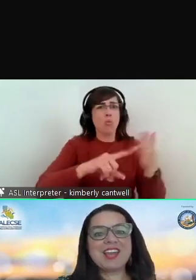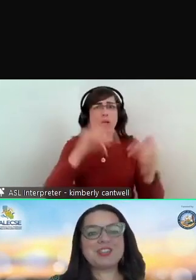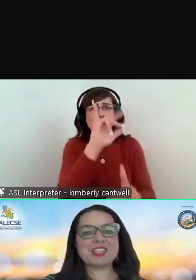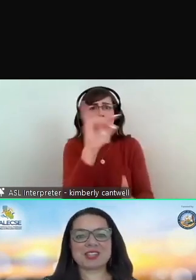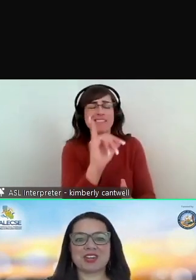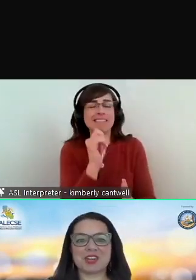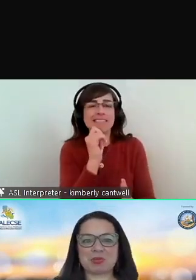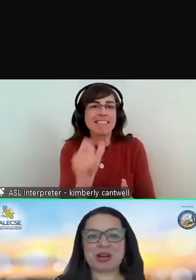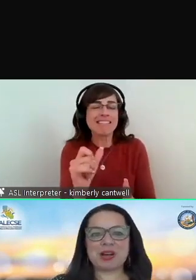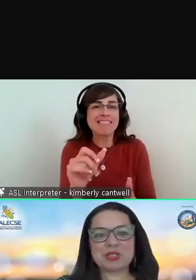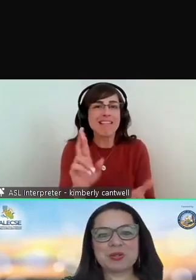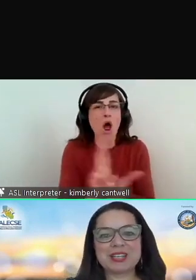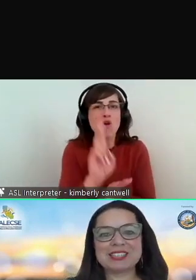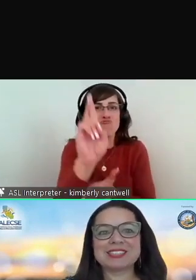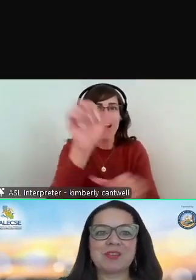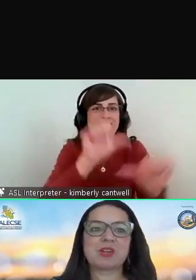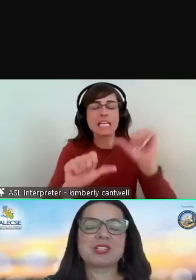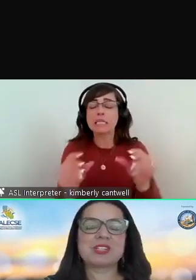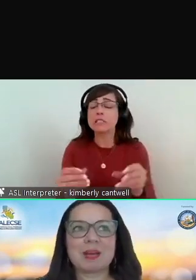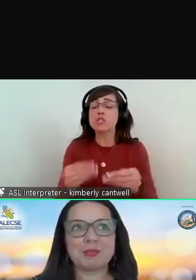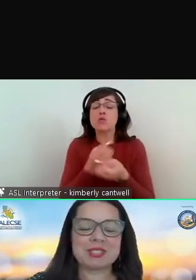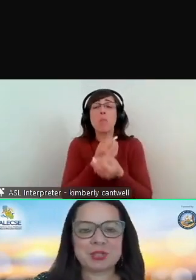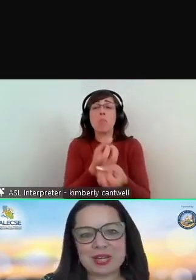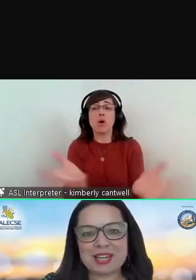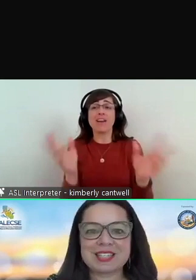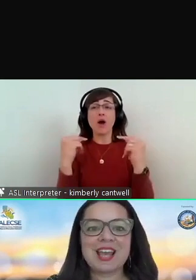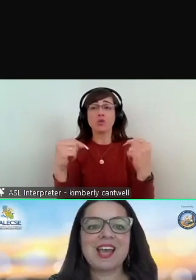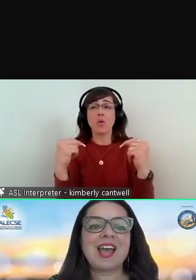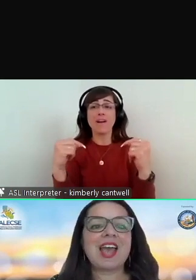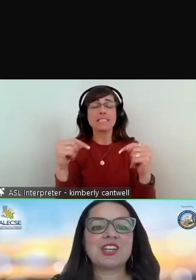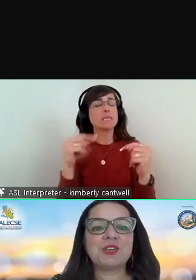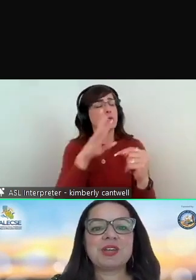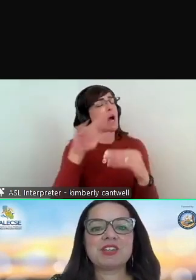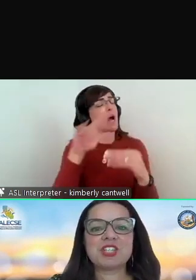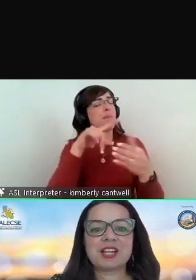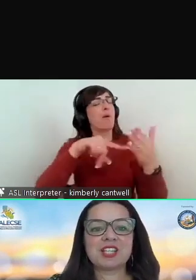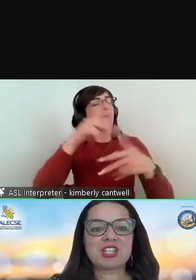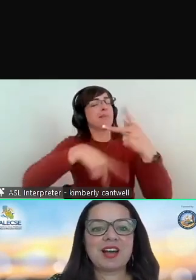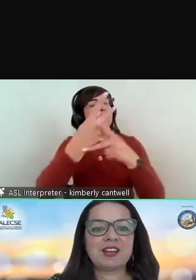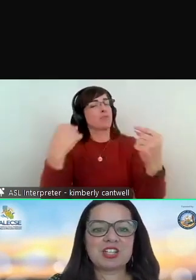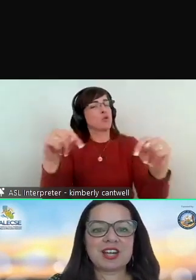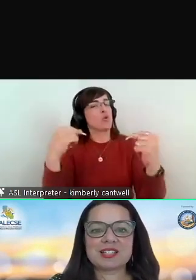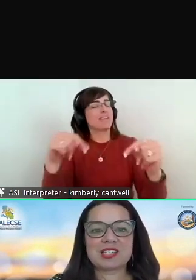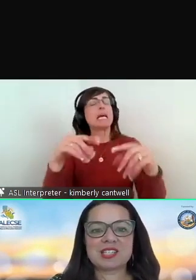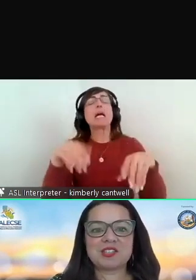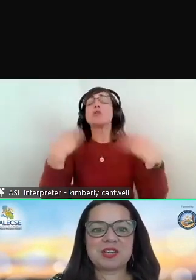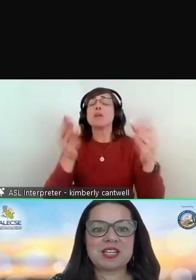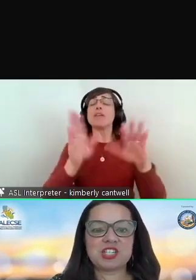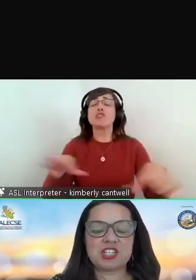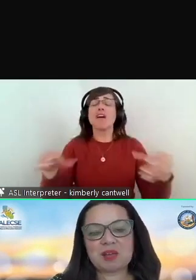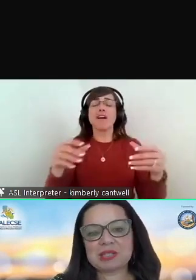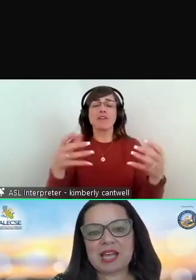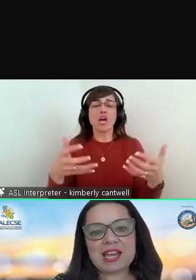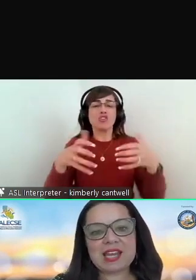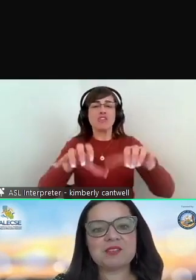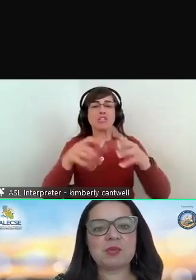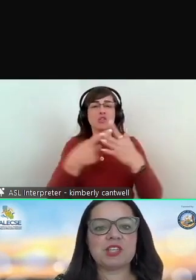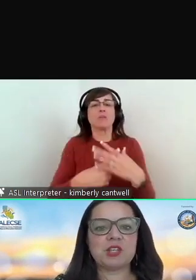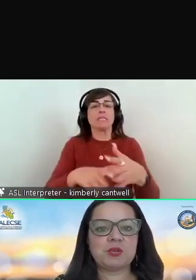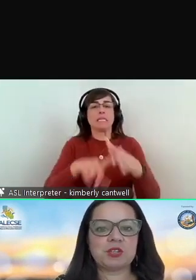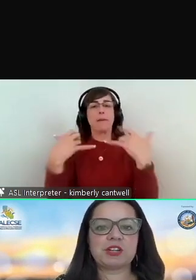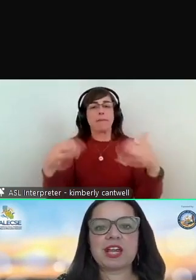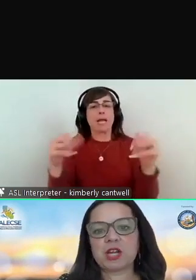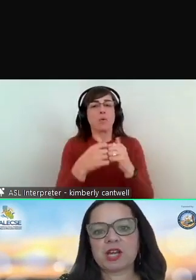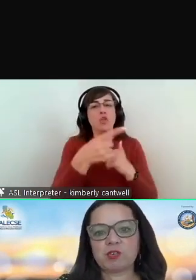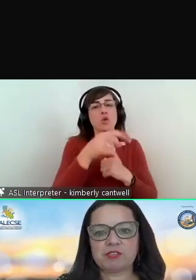science. You just, you put out toys, and we're going to talk about what toys, and you give the child a chance to initiate play with